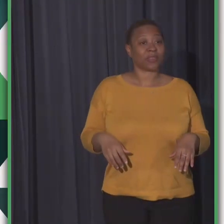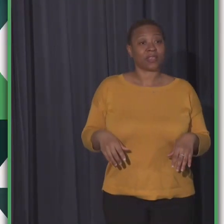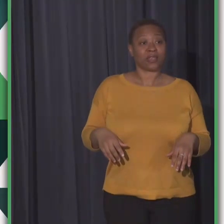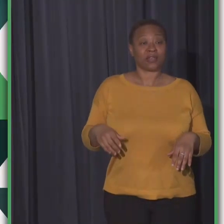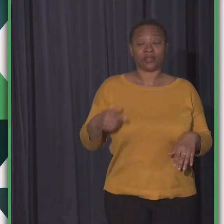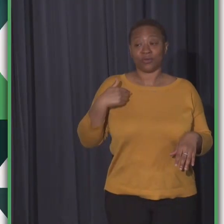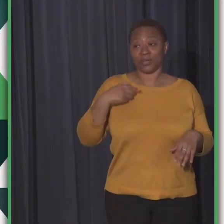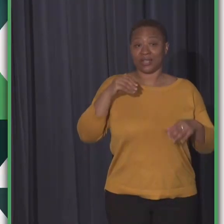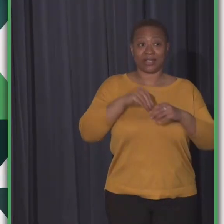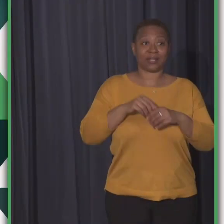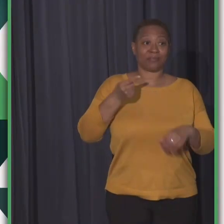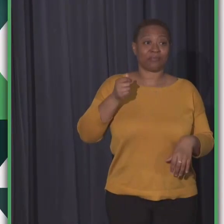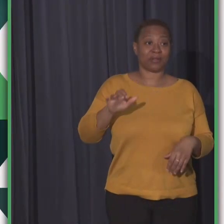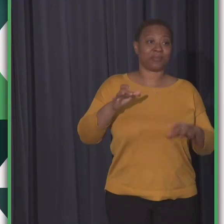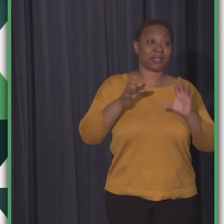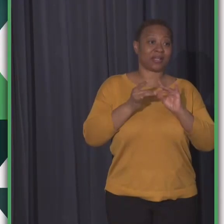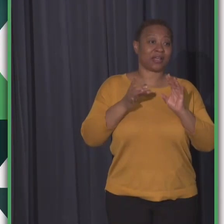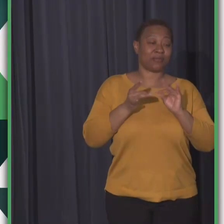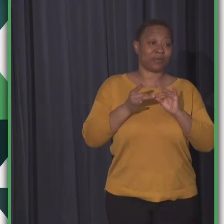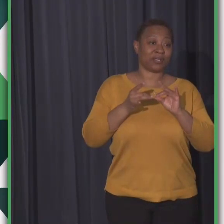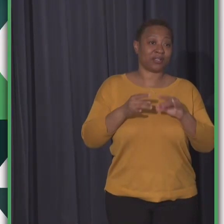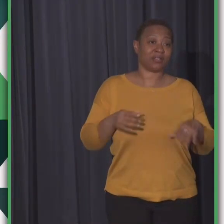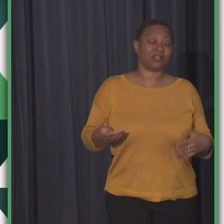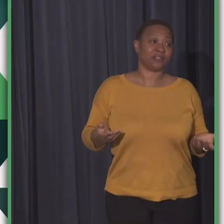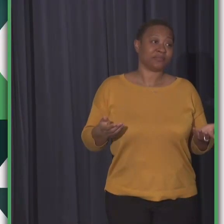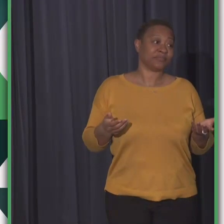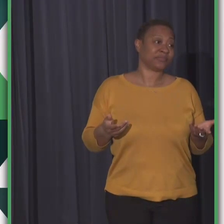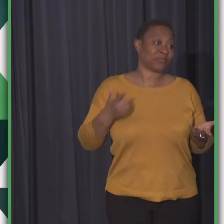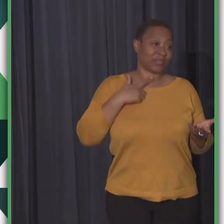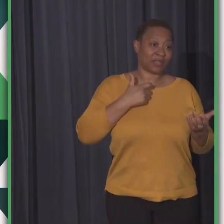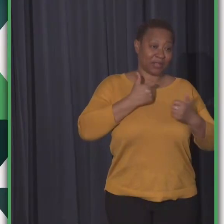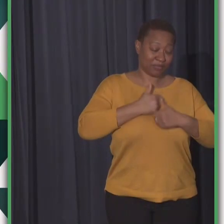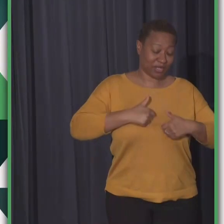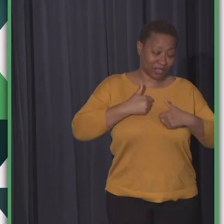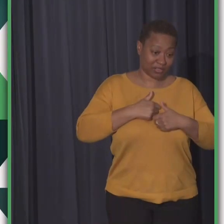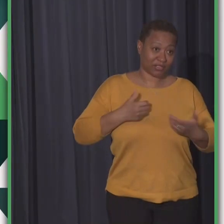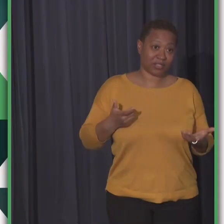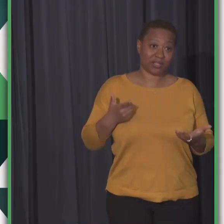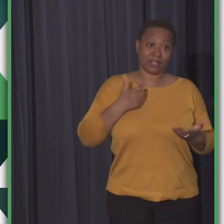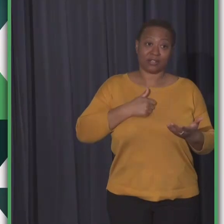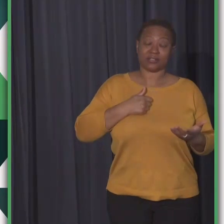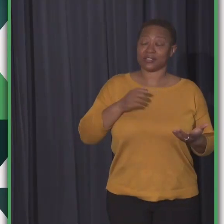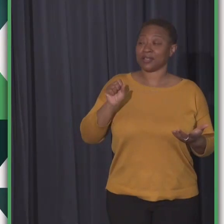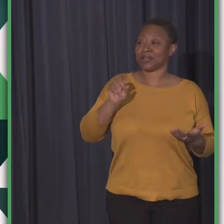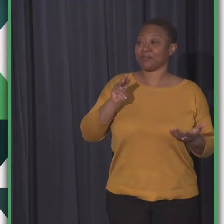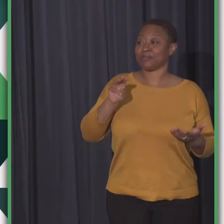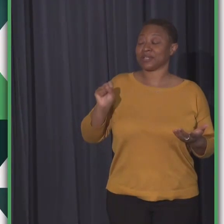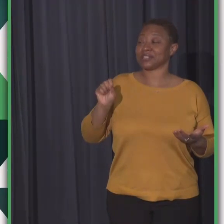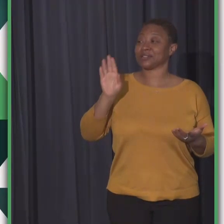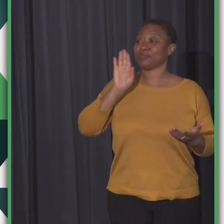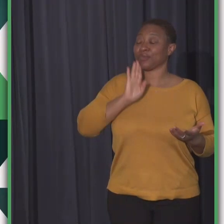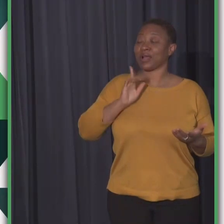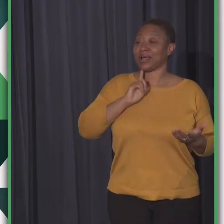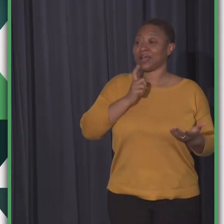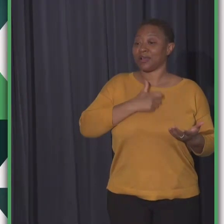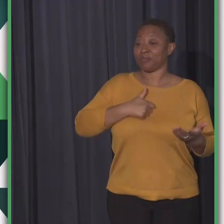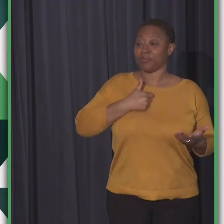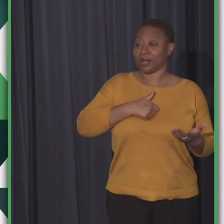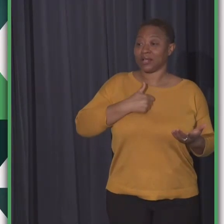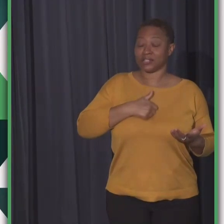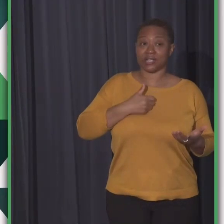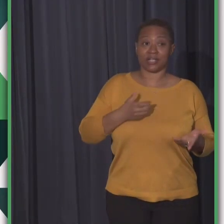Yeah, we are in public comment. My apologies. Yes. I'm sorry, Ms. Brown. I